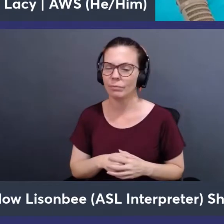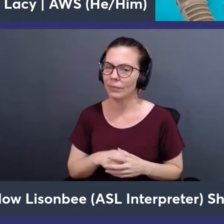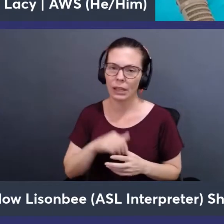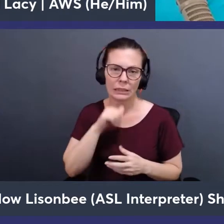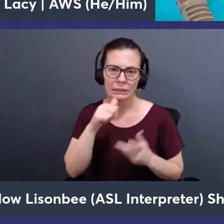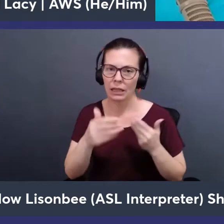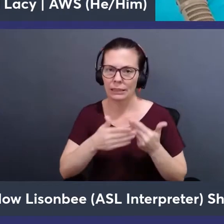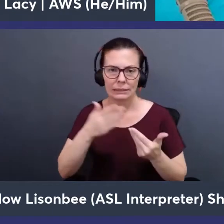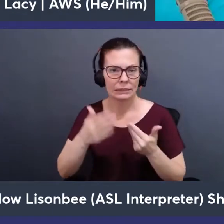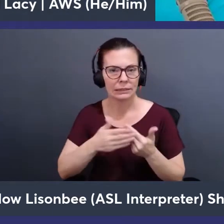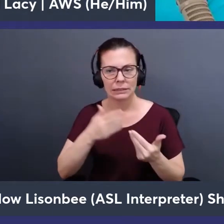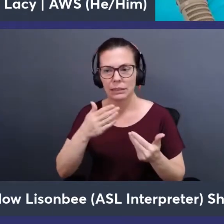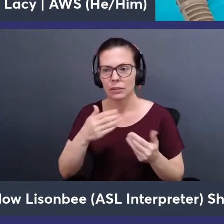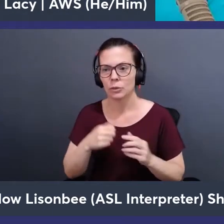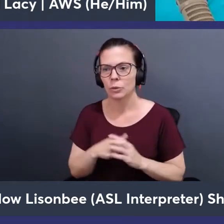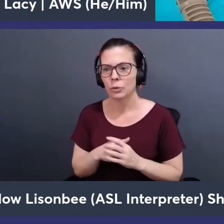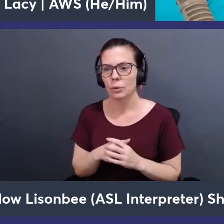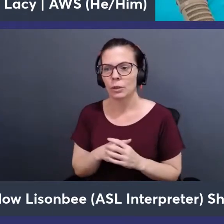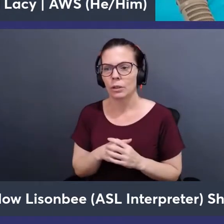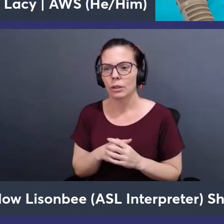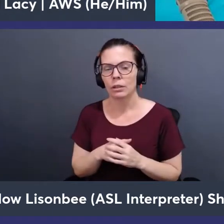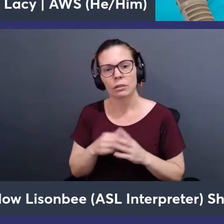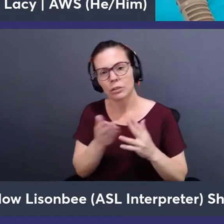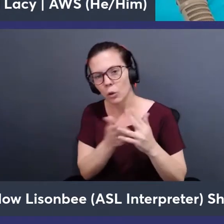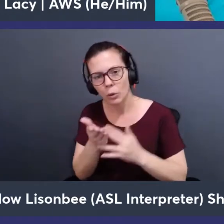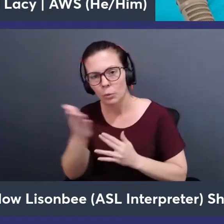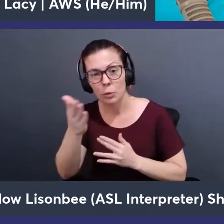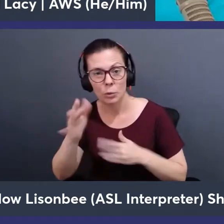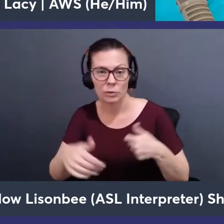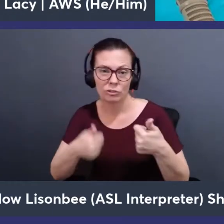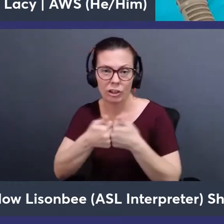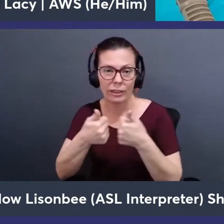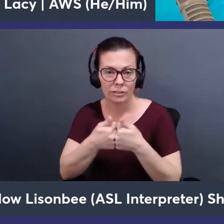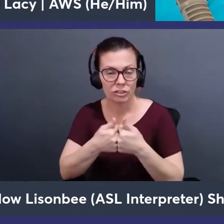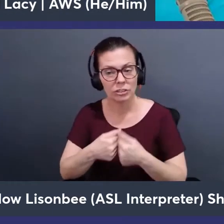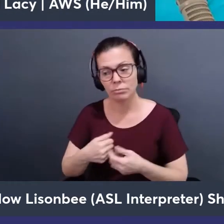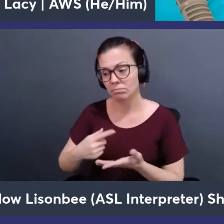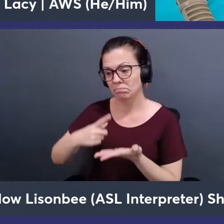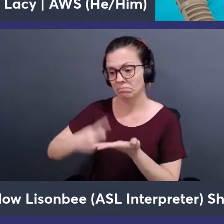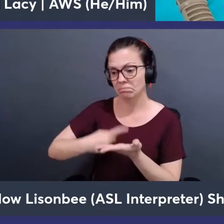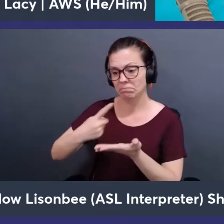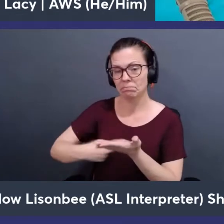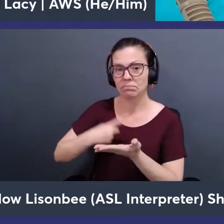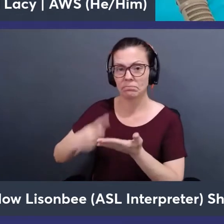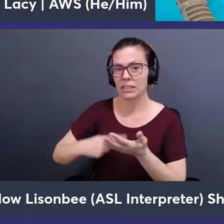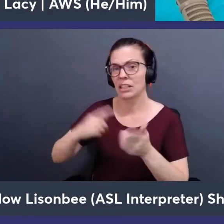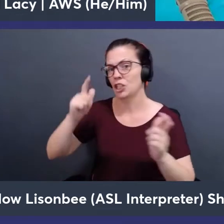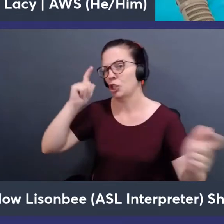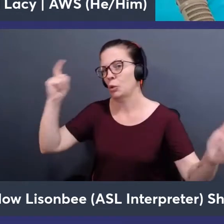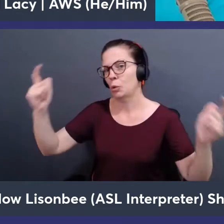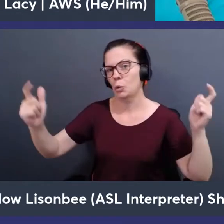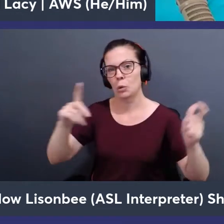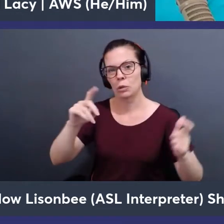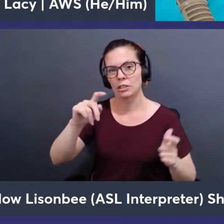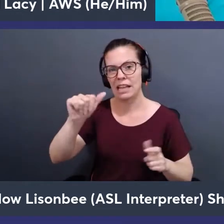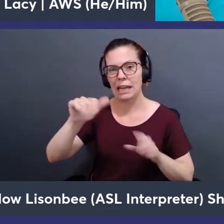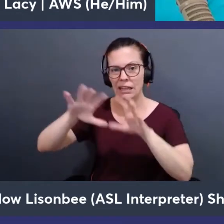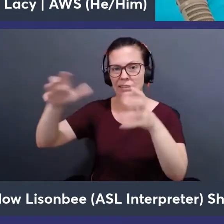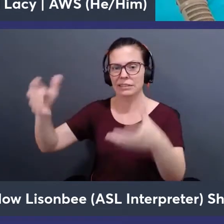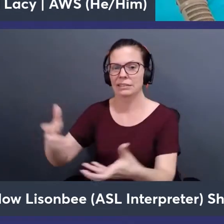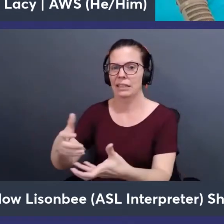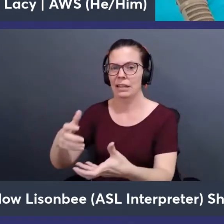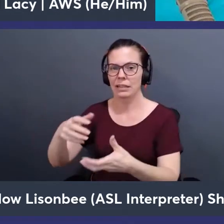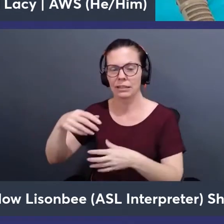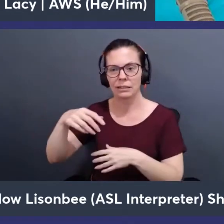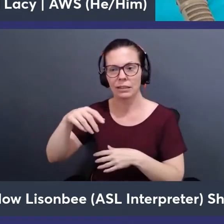easy to navigate those challenges. Some of them are it's a huge data set. It's a petabytes of